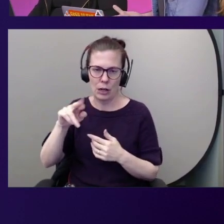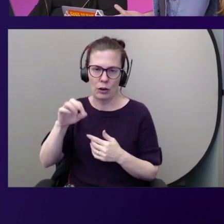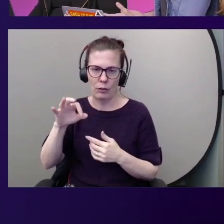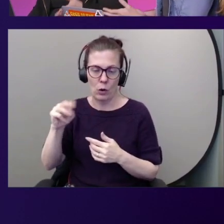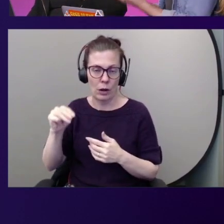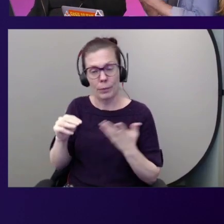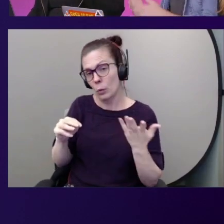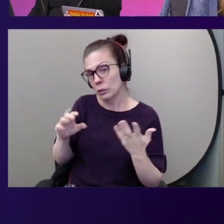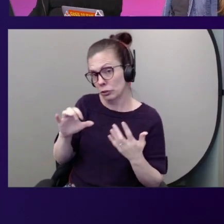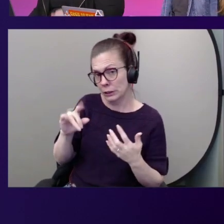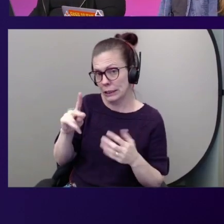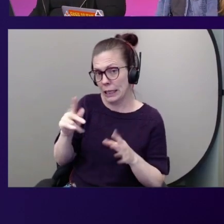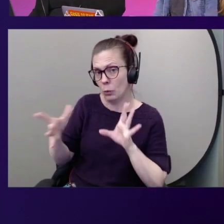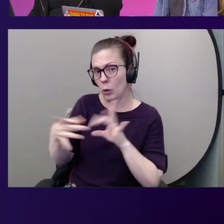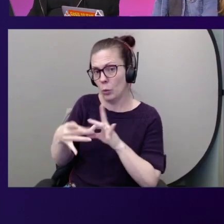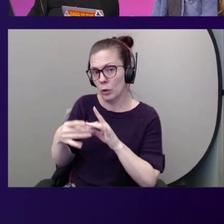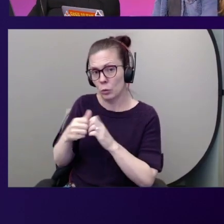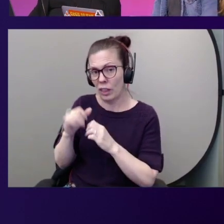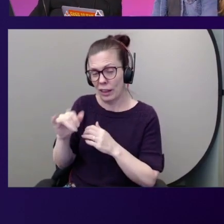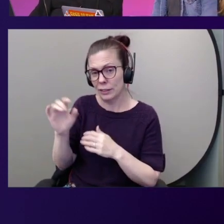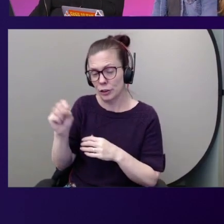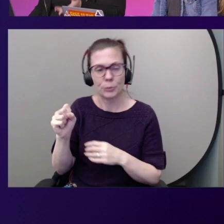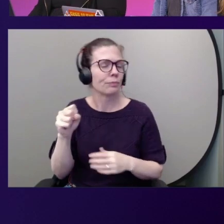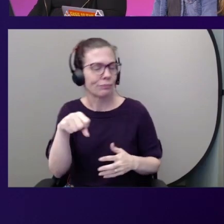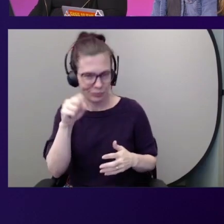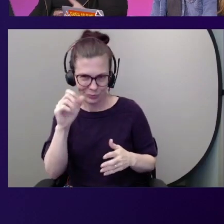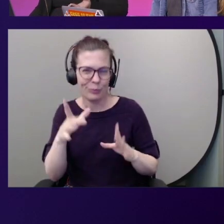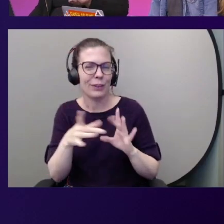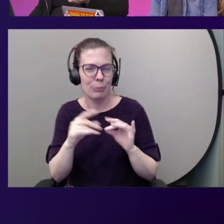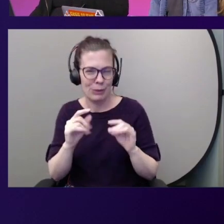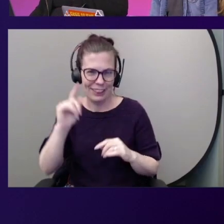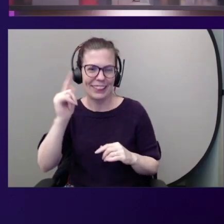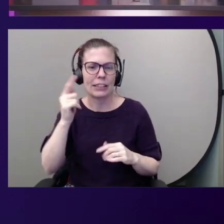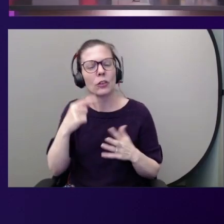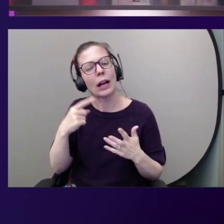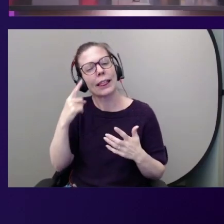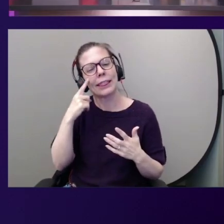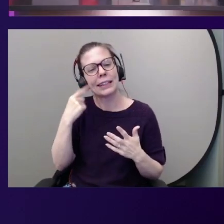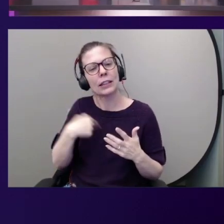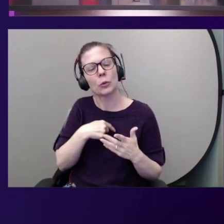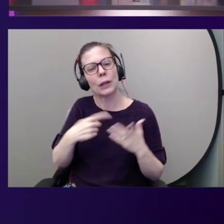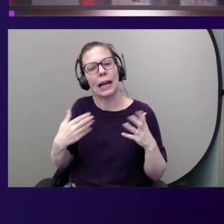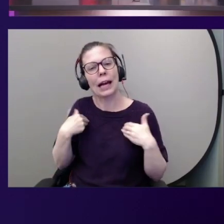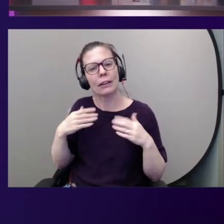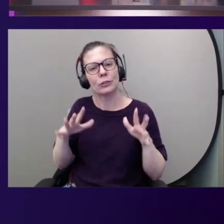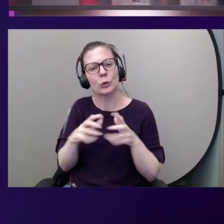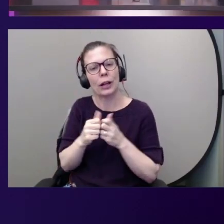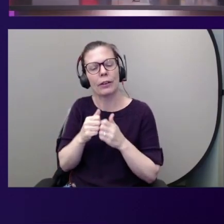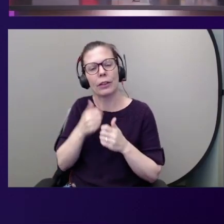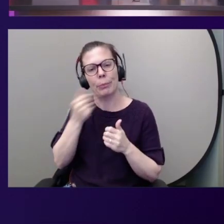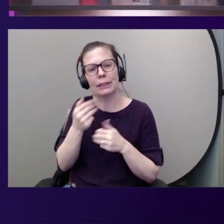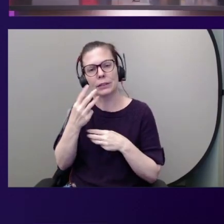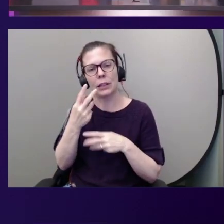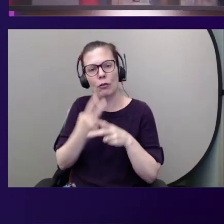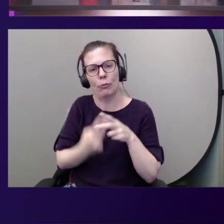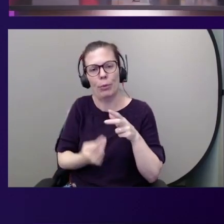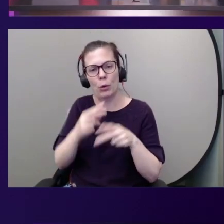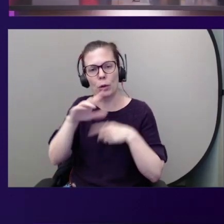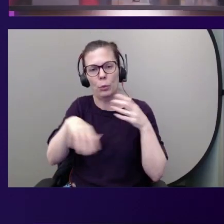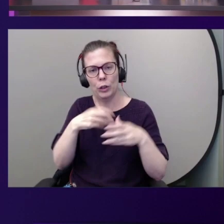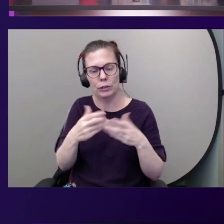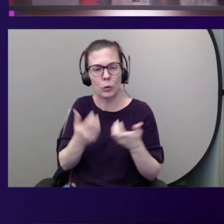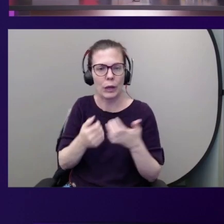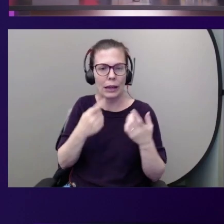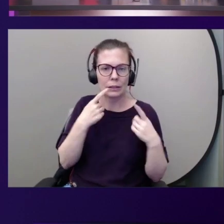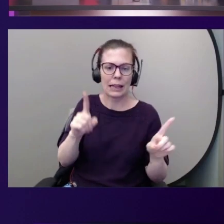Terraform too. Yeah, I will mention that later. I like to think that we kind of bring together the best of both worlds with declarative and